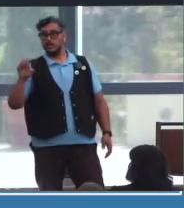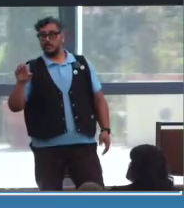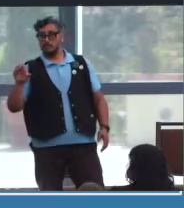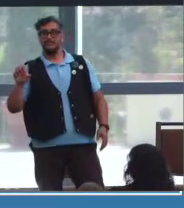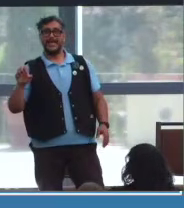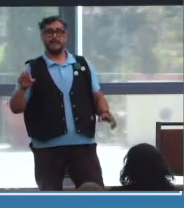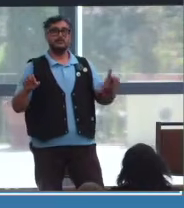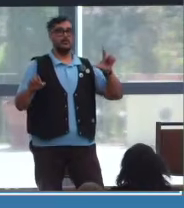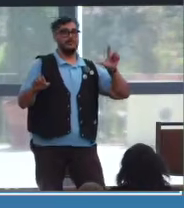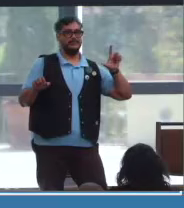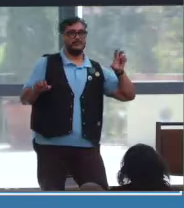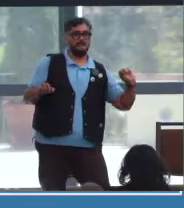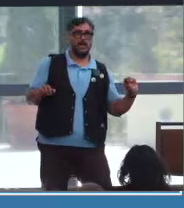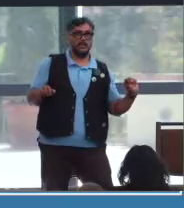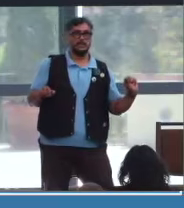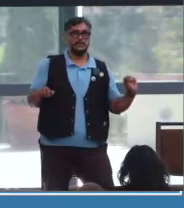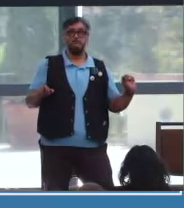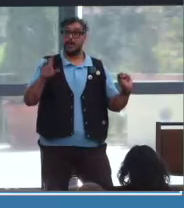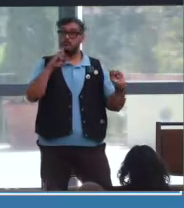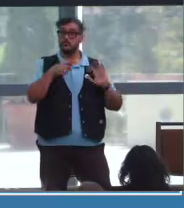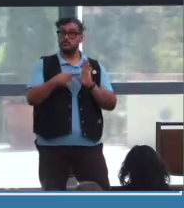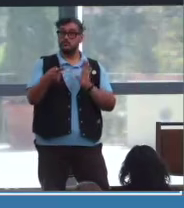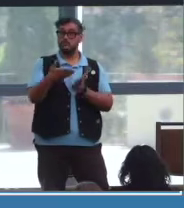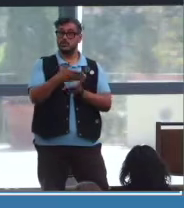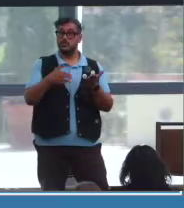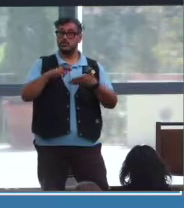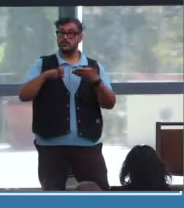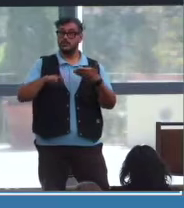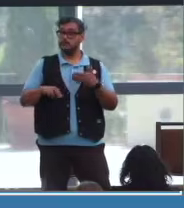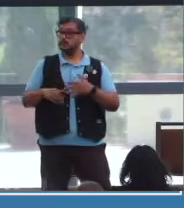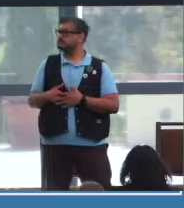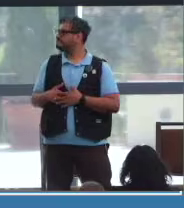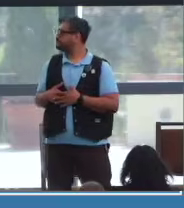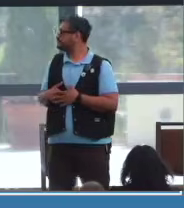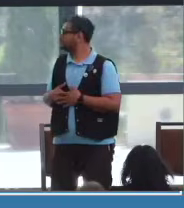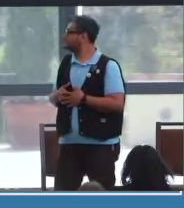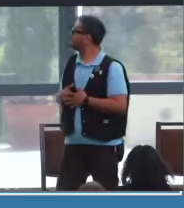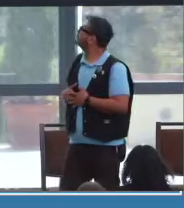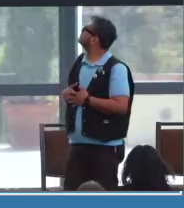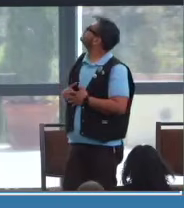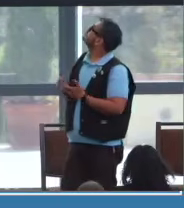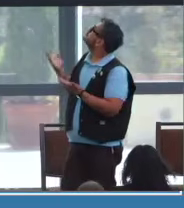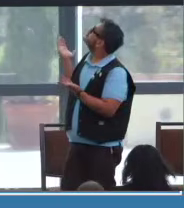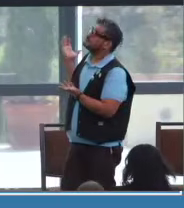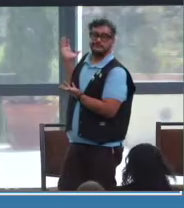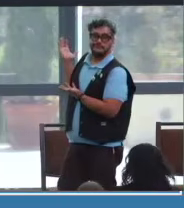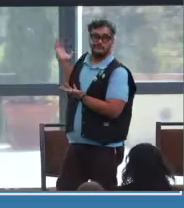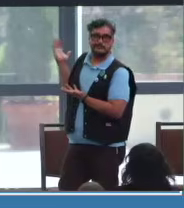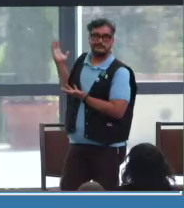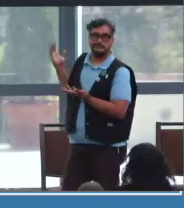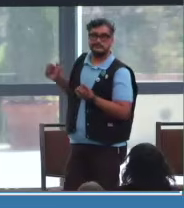lupus nephritis. And I'm going to show you some of the results that we have. As you can see here, this is the